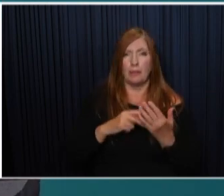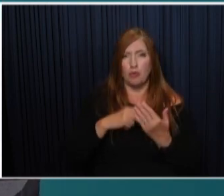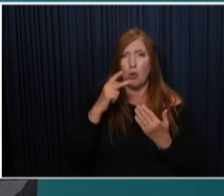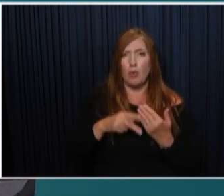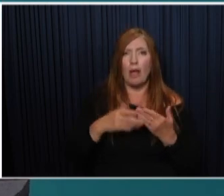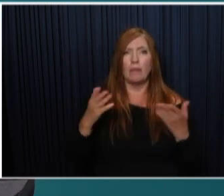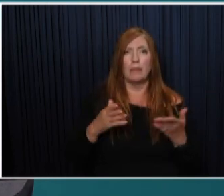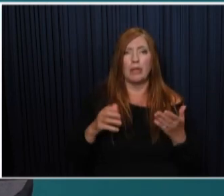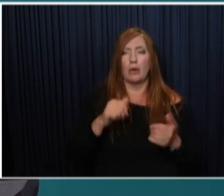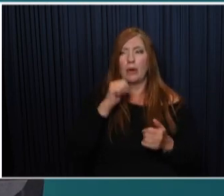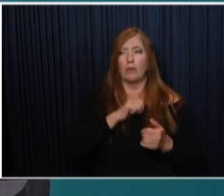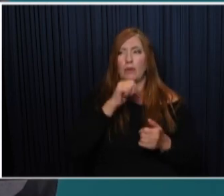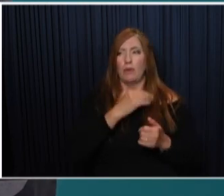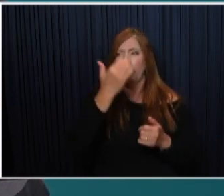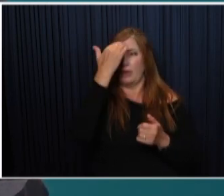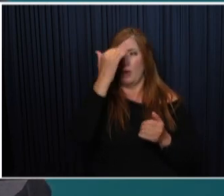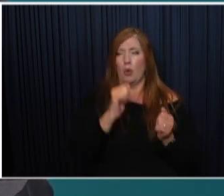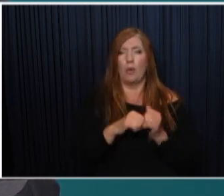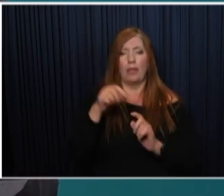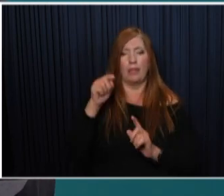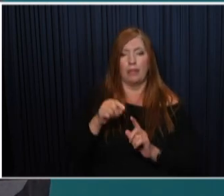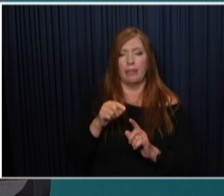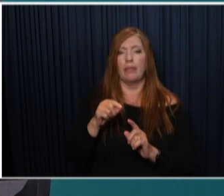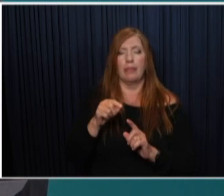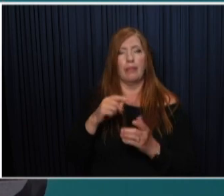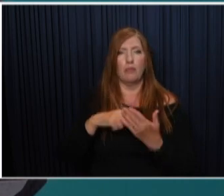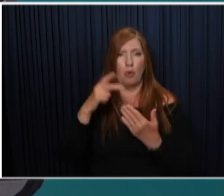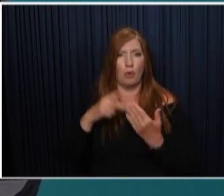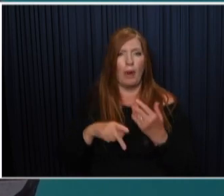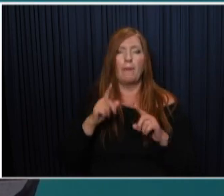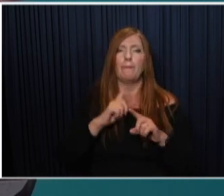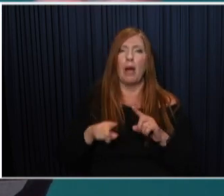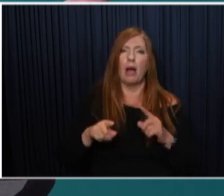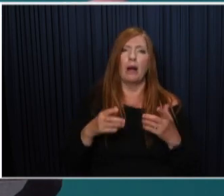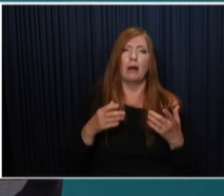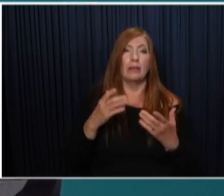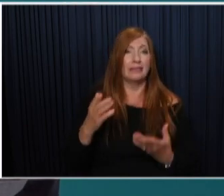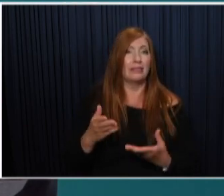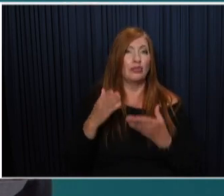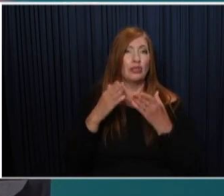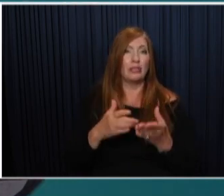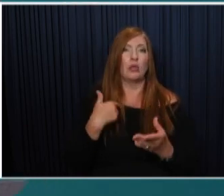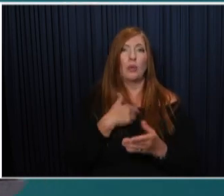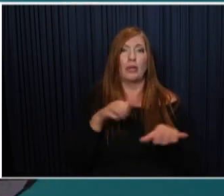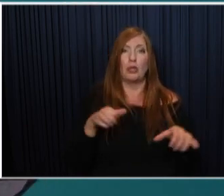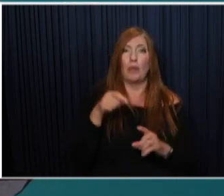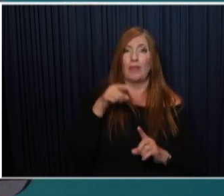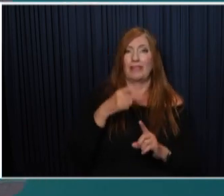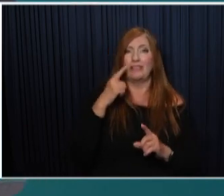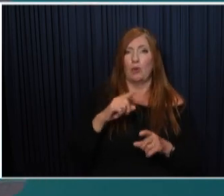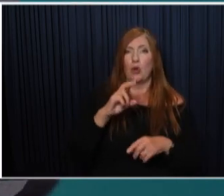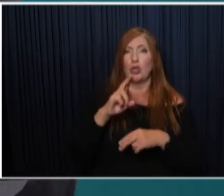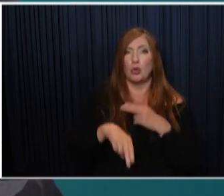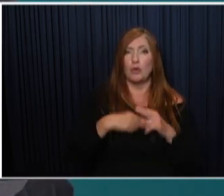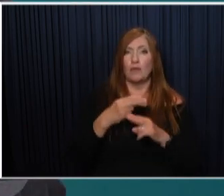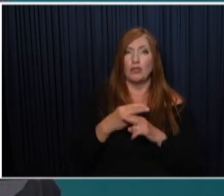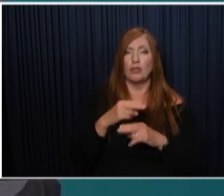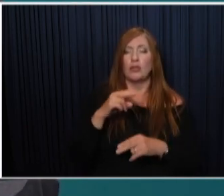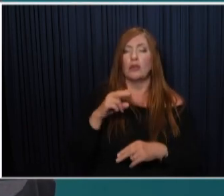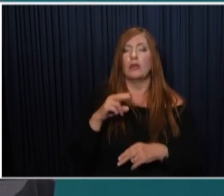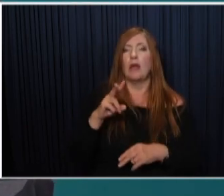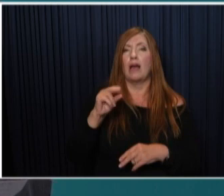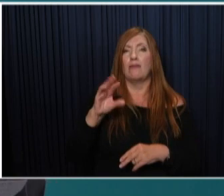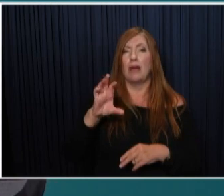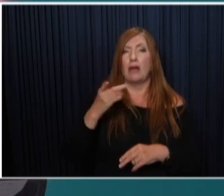here in Arizona is familiar with it one way or the other. Well, it's been suggested that we do this for universal vouchers coming from the federal